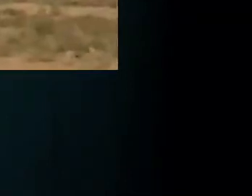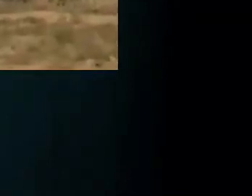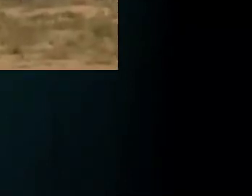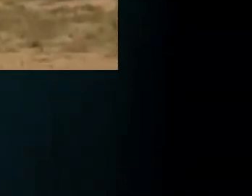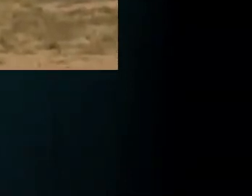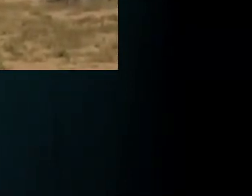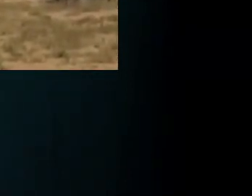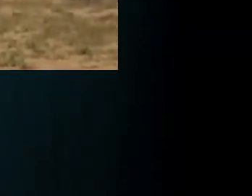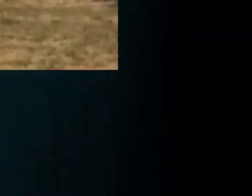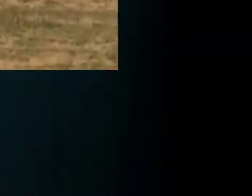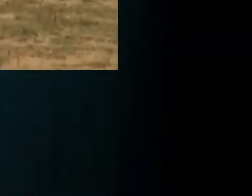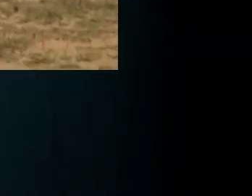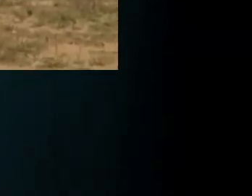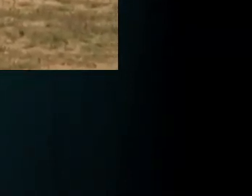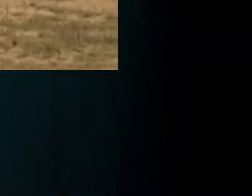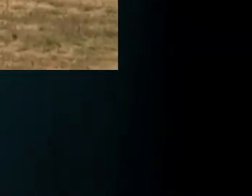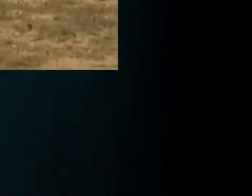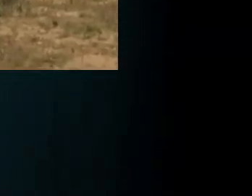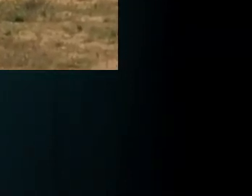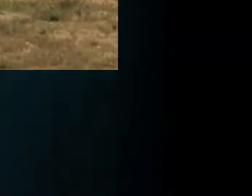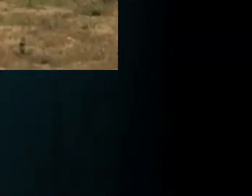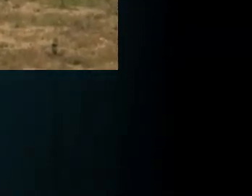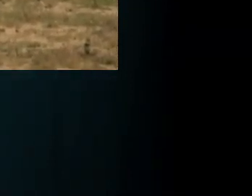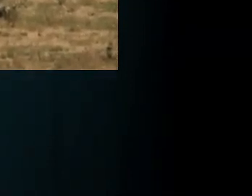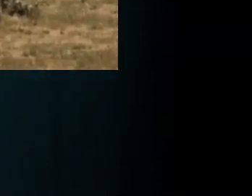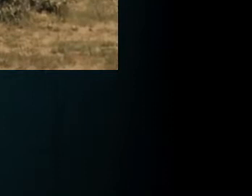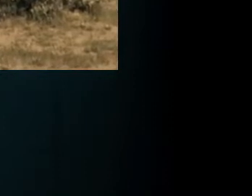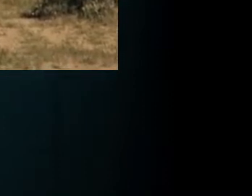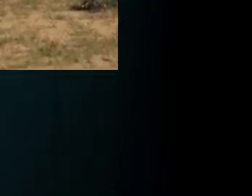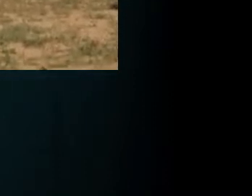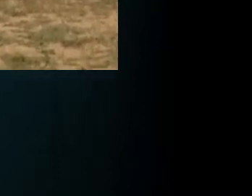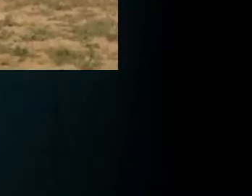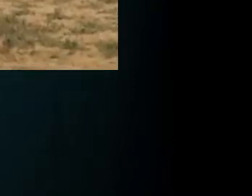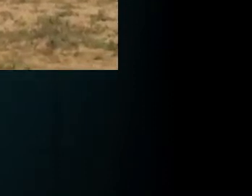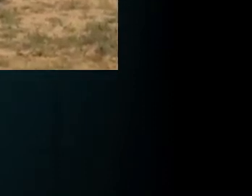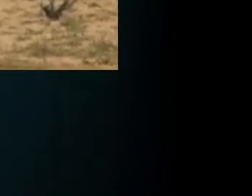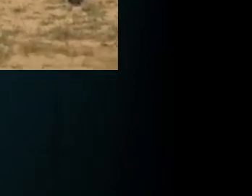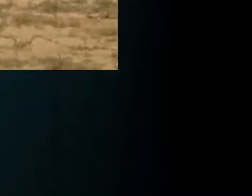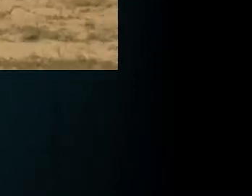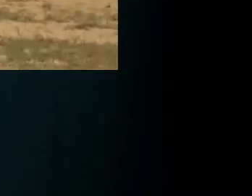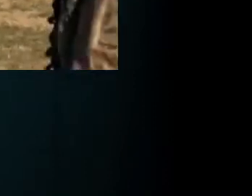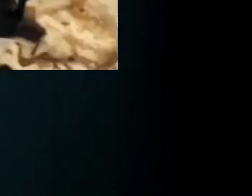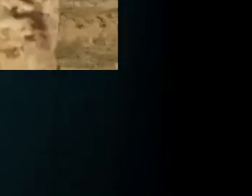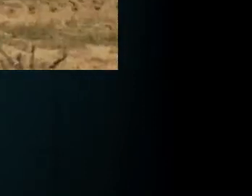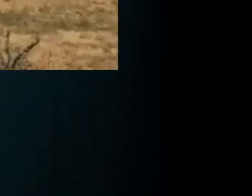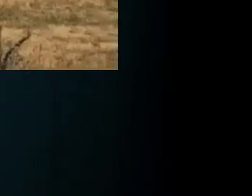wars, conflict and instability, and most recently corruption, this aspect has been neglected.